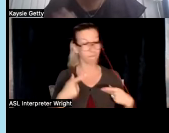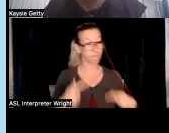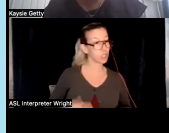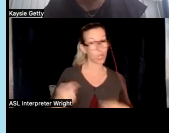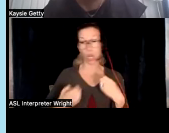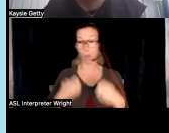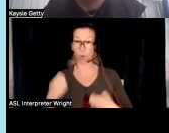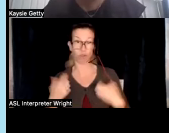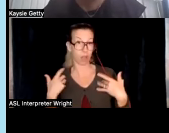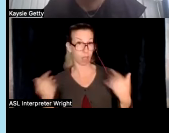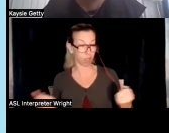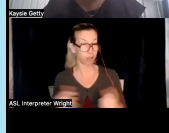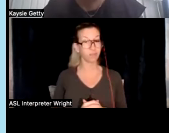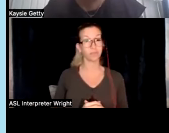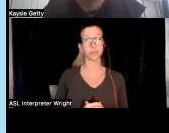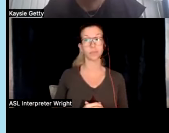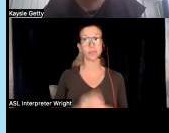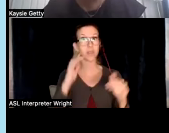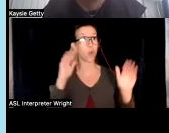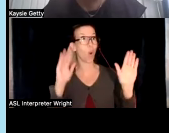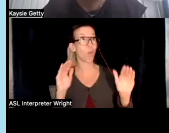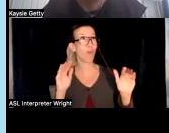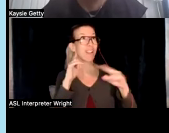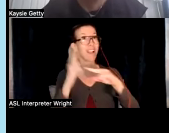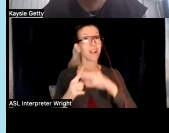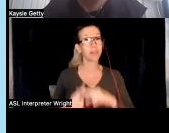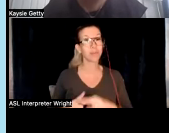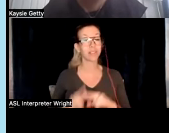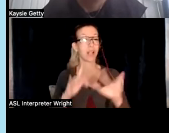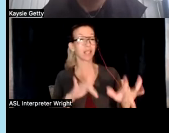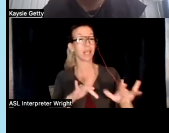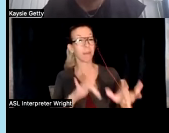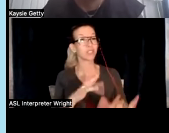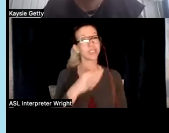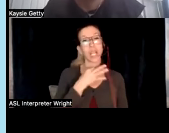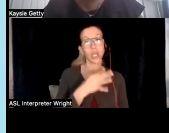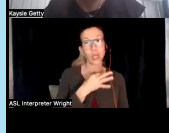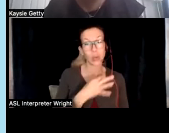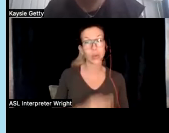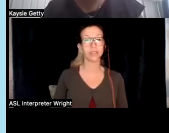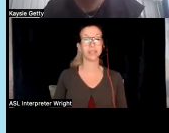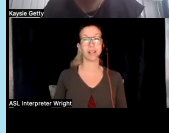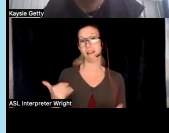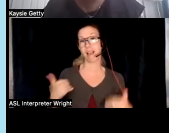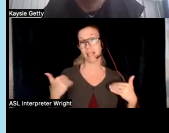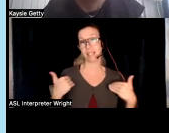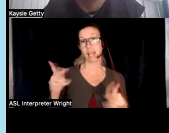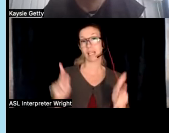healthy, hopeful and optimistic, compassionate and curious. Young